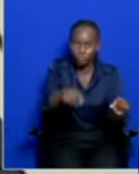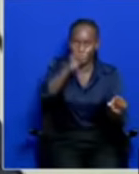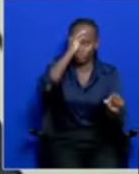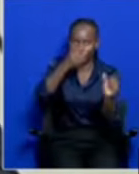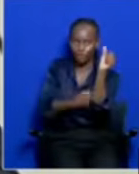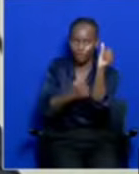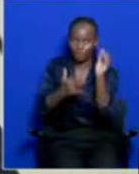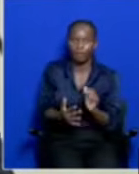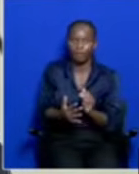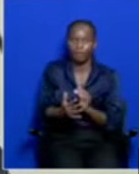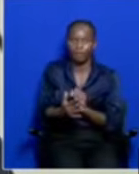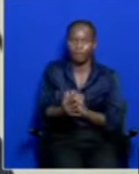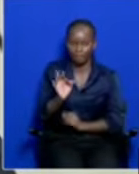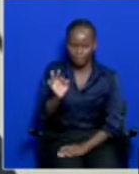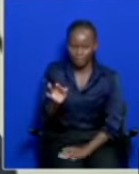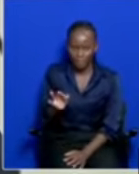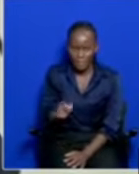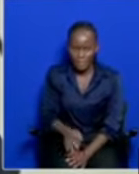So